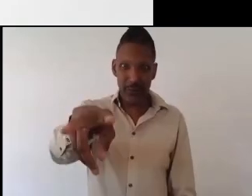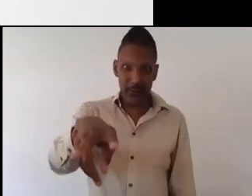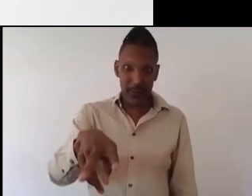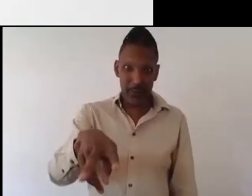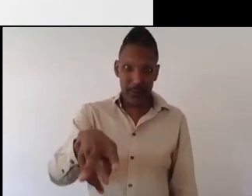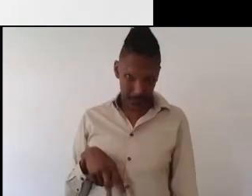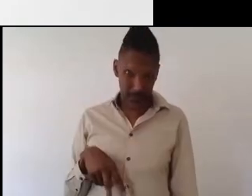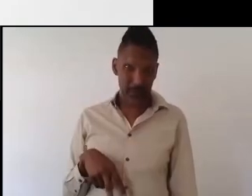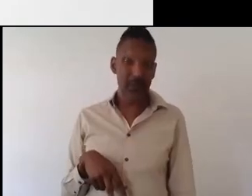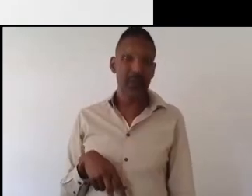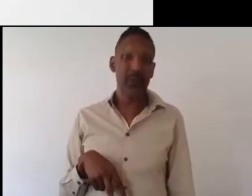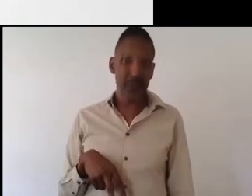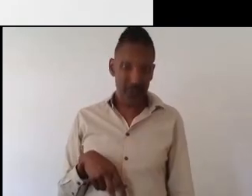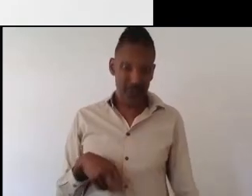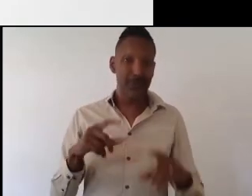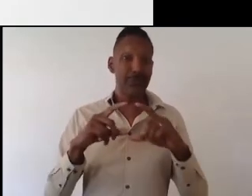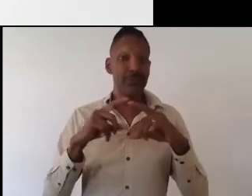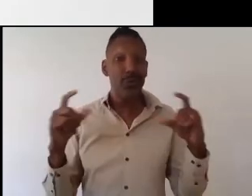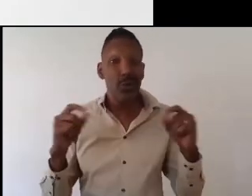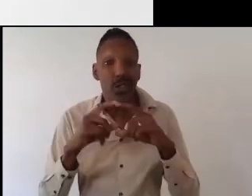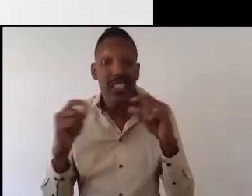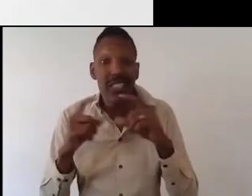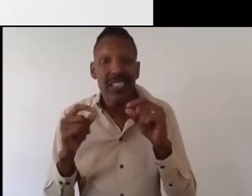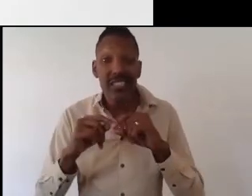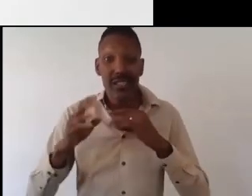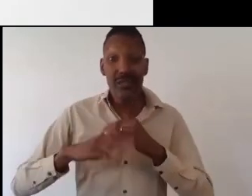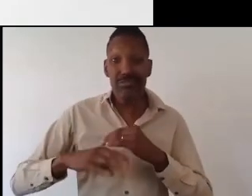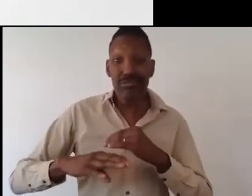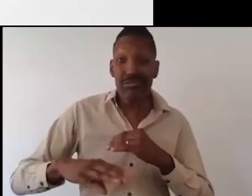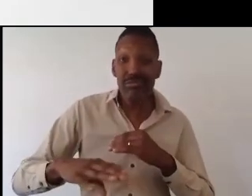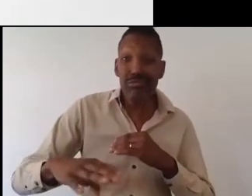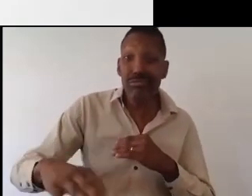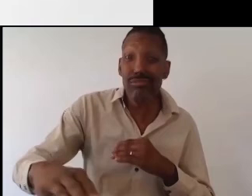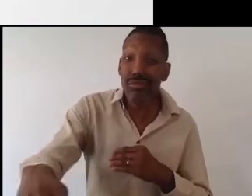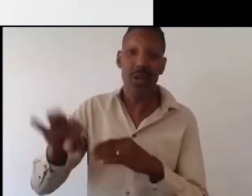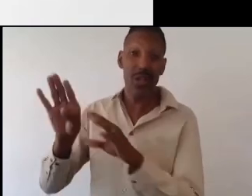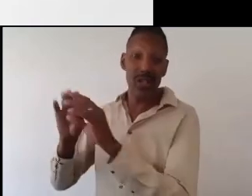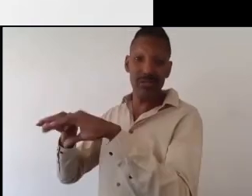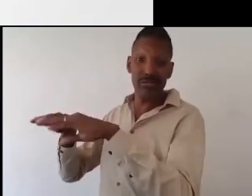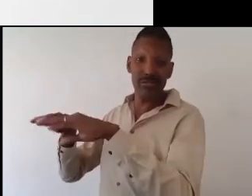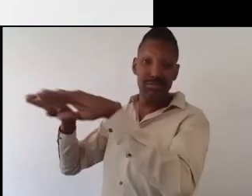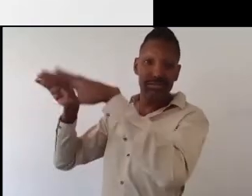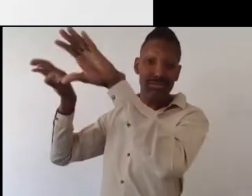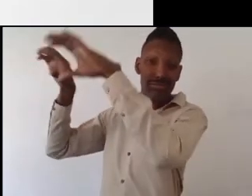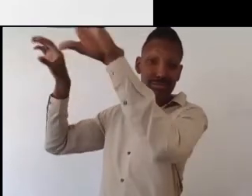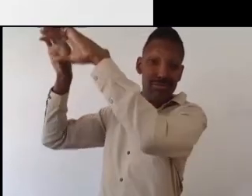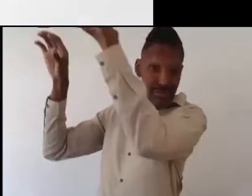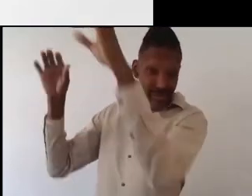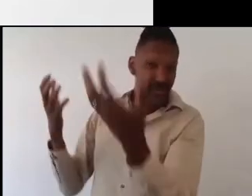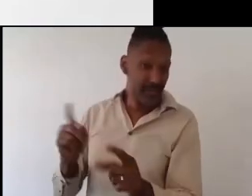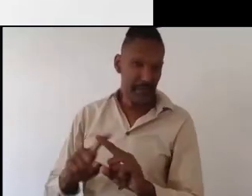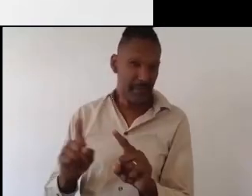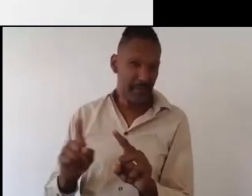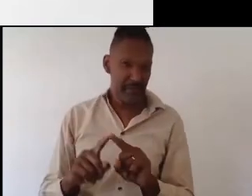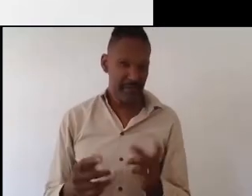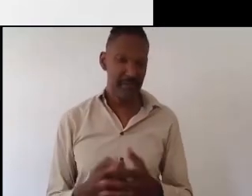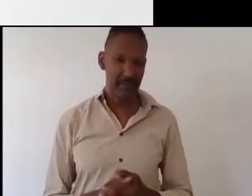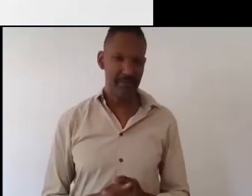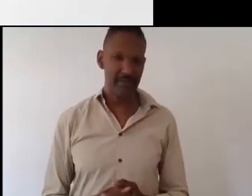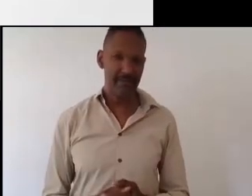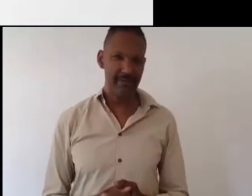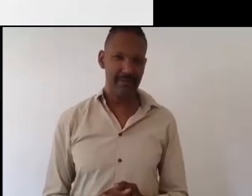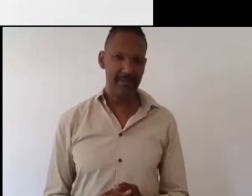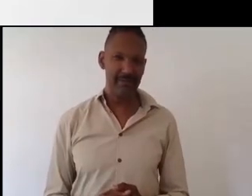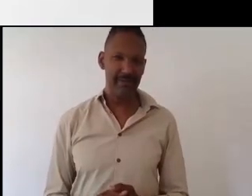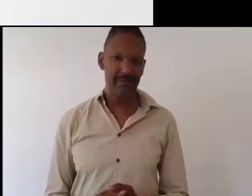station, the tracks have a pattern. The bricks on a wall have a pattern. And what is interesting to